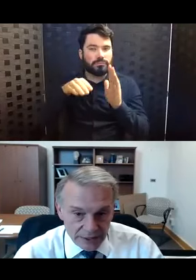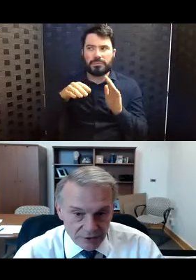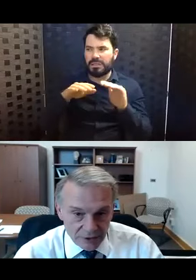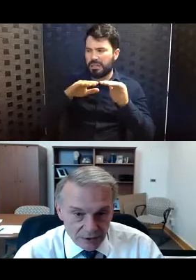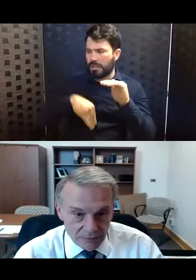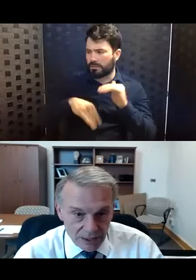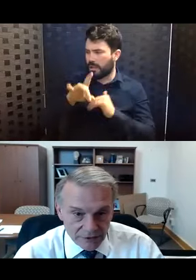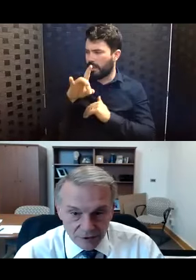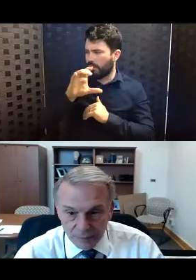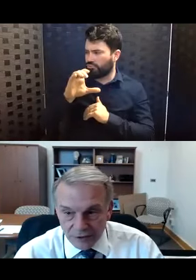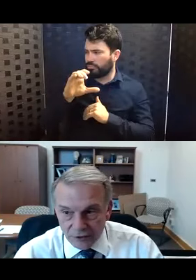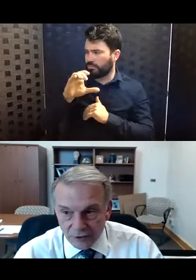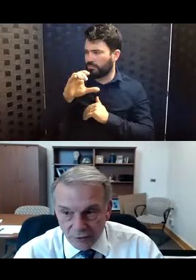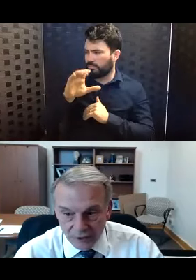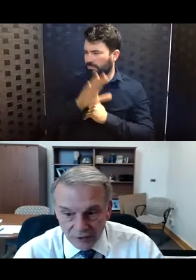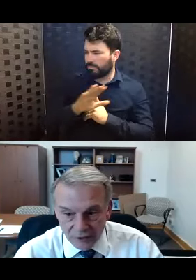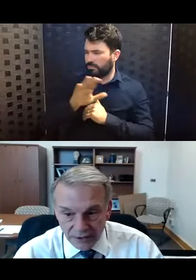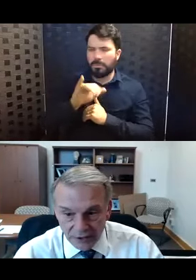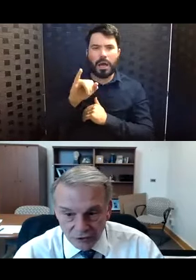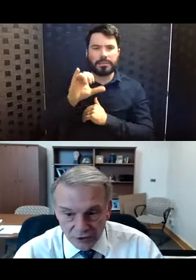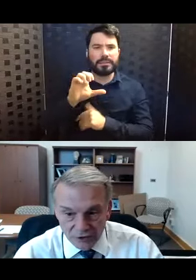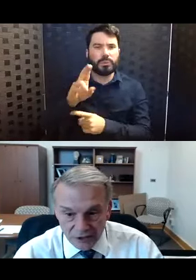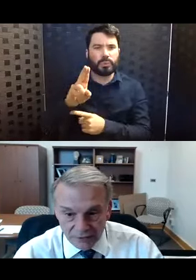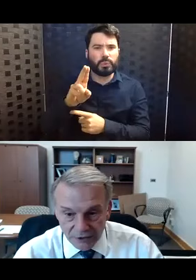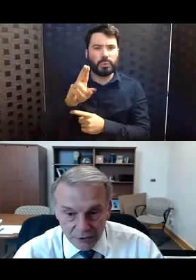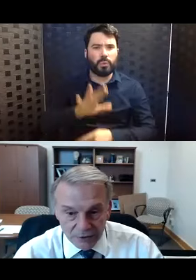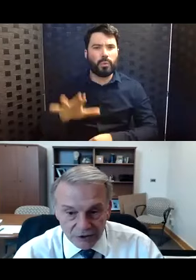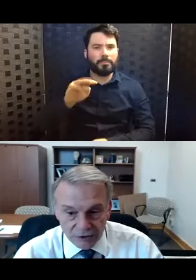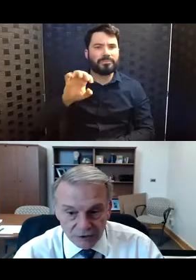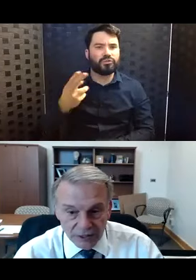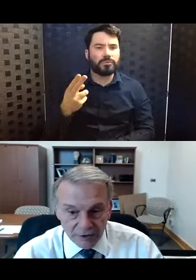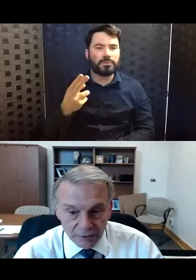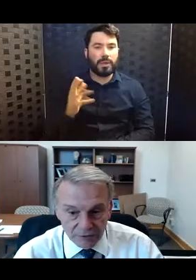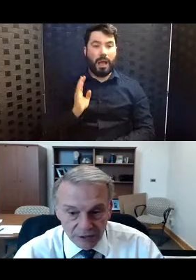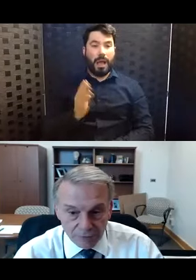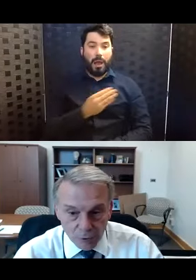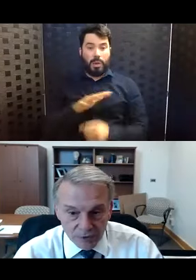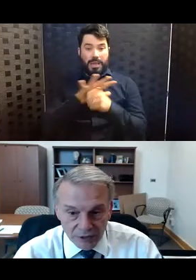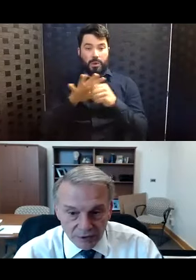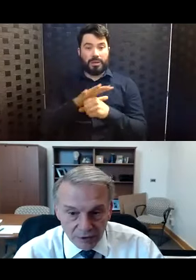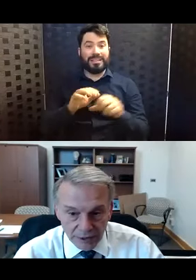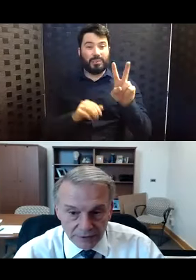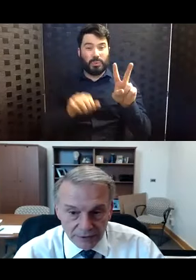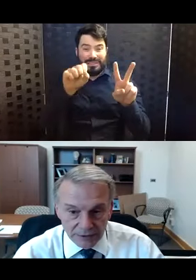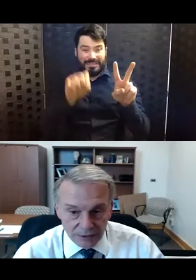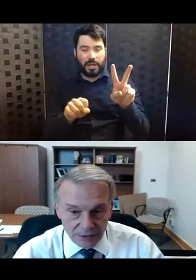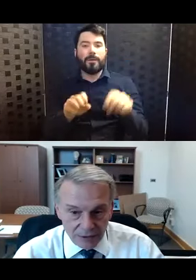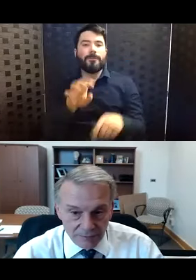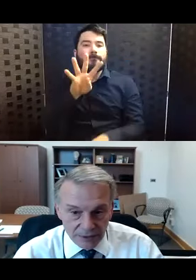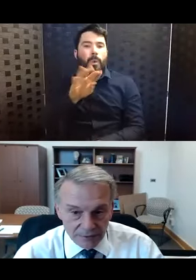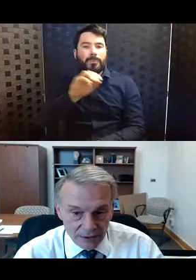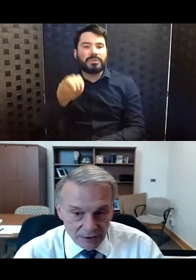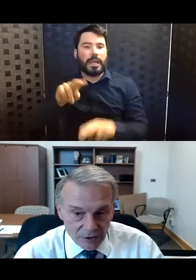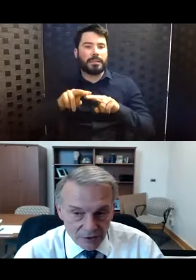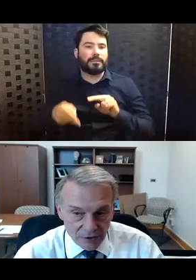800 case ICU patients across the state. And as you can see, even our Region 2 South, we've had a 4% decline.